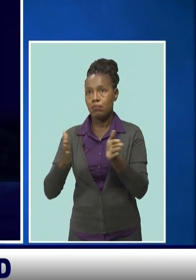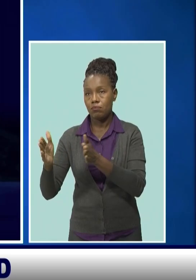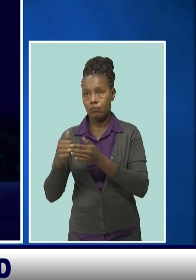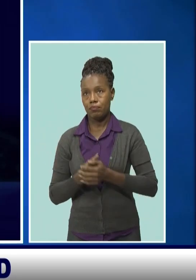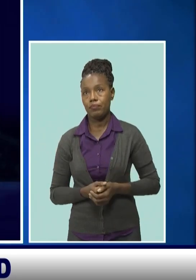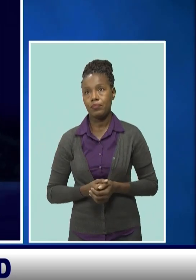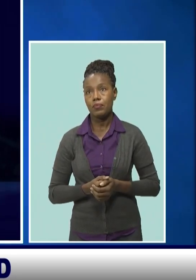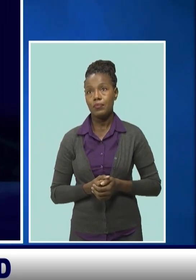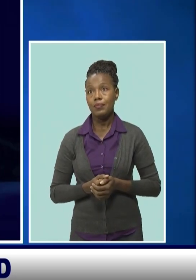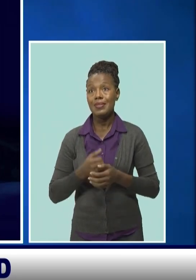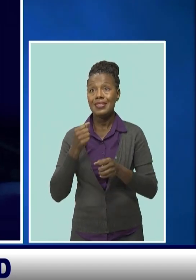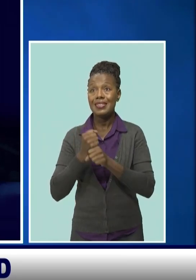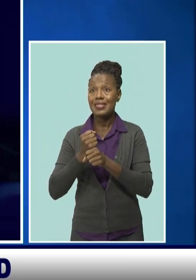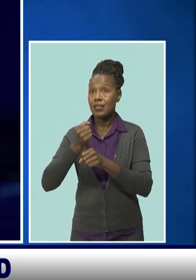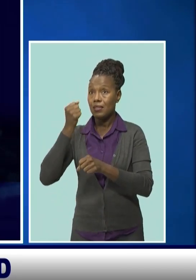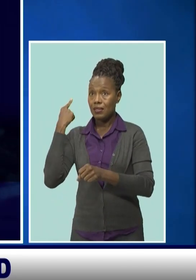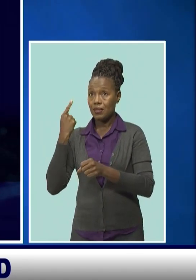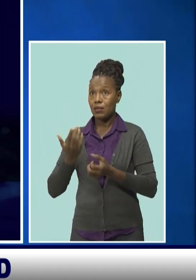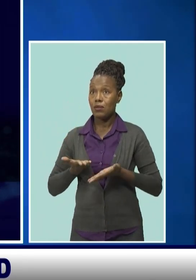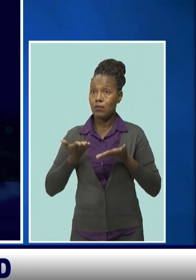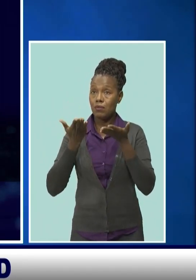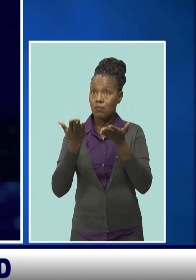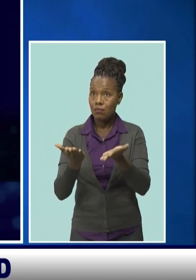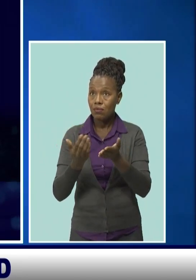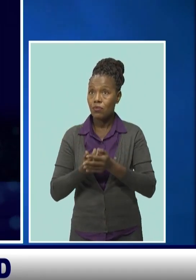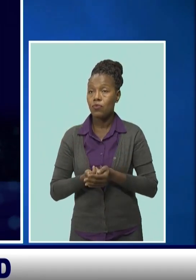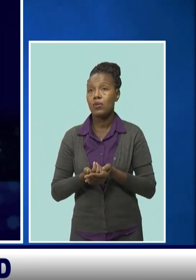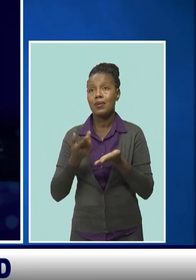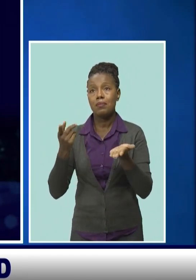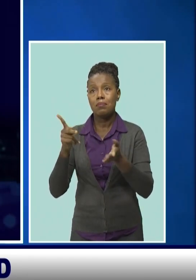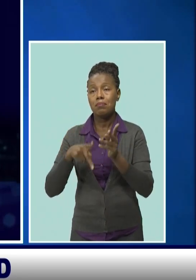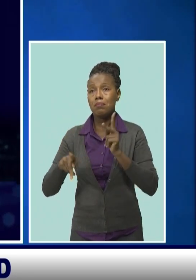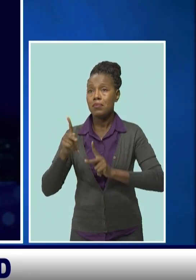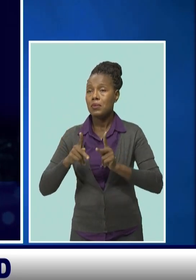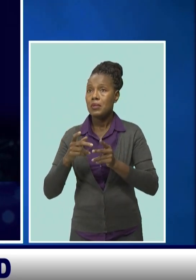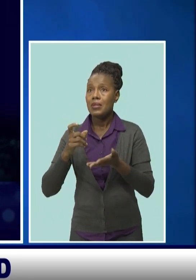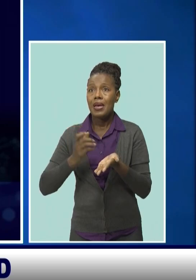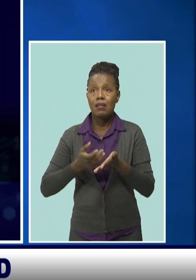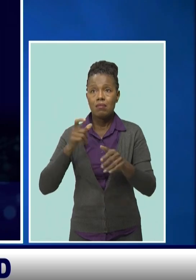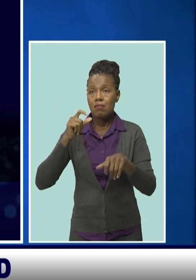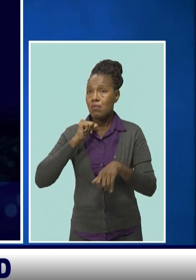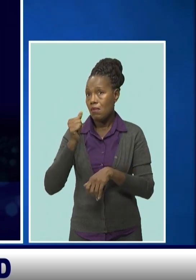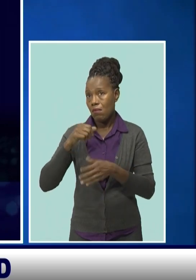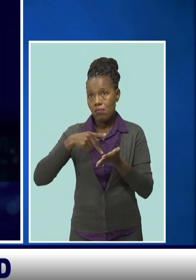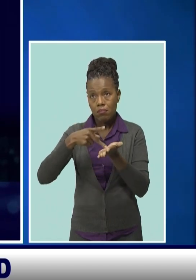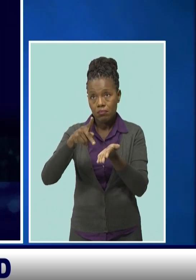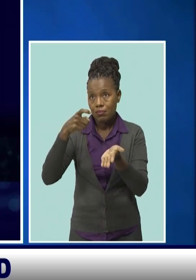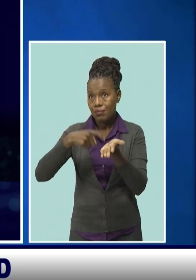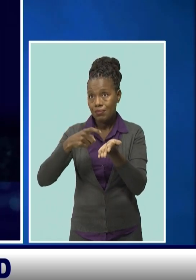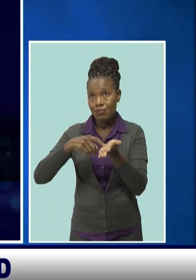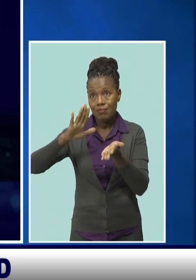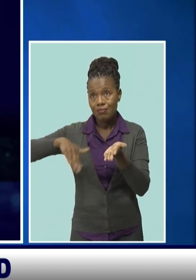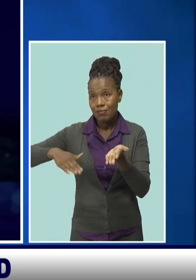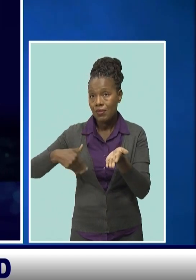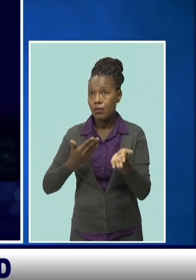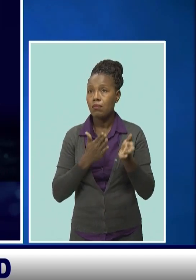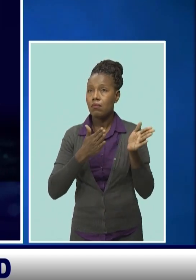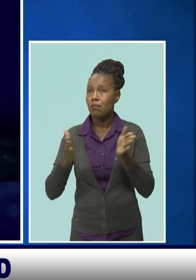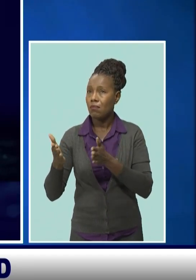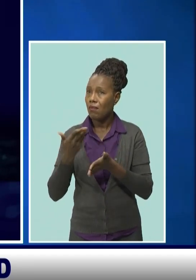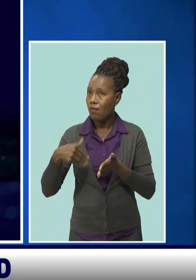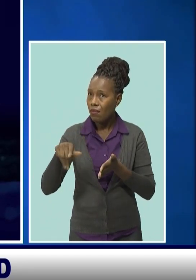offer last year to delinquent taxpayers, we have had numerous persons engage with us to apply for waivers of interest and to make payment arrangements to settle